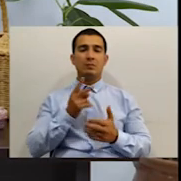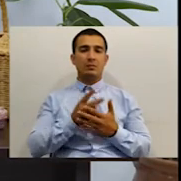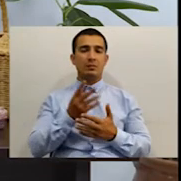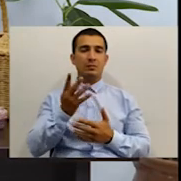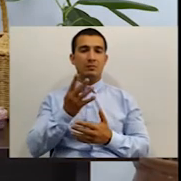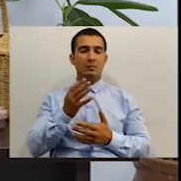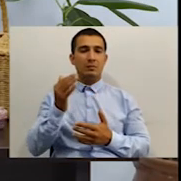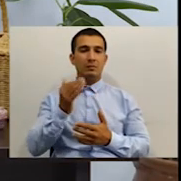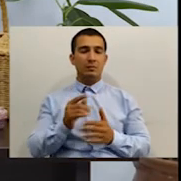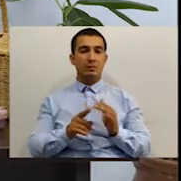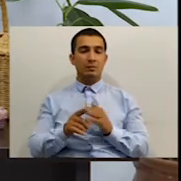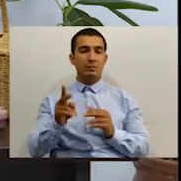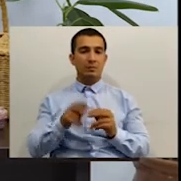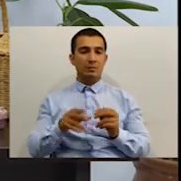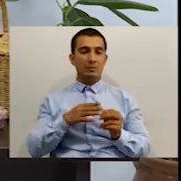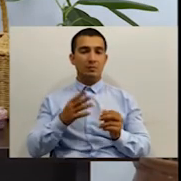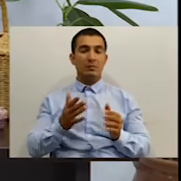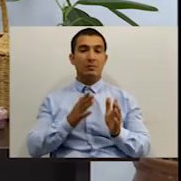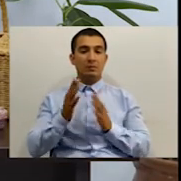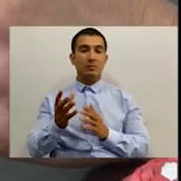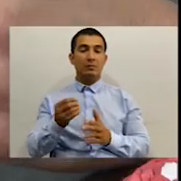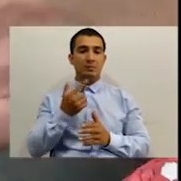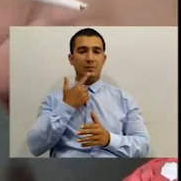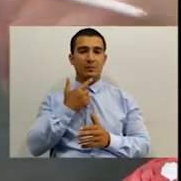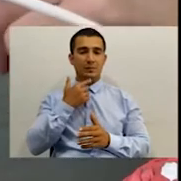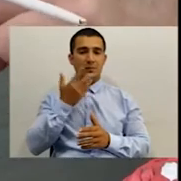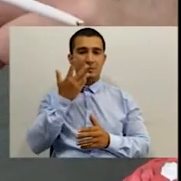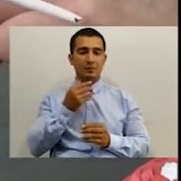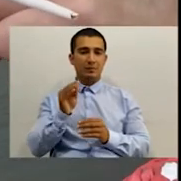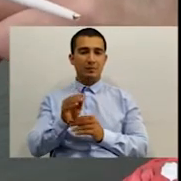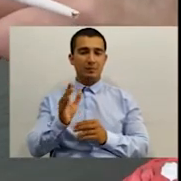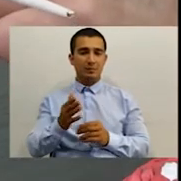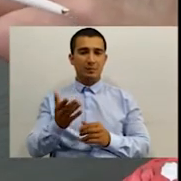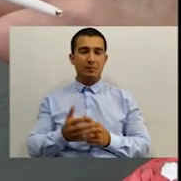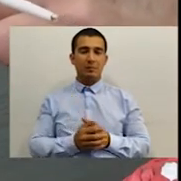Mana 4-chi qatorimiz ham tamom bo'ldi. Yana qizilga o'tkazamiz.